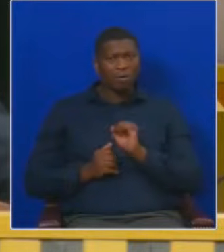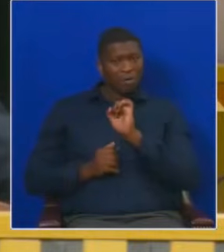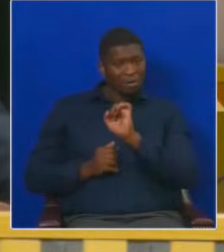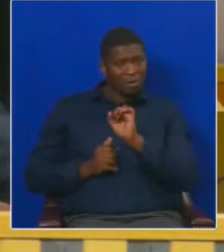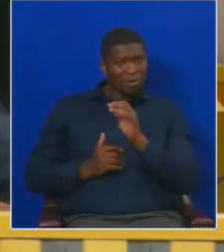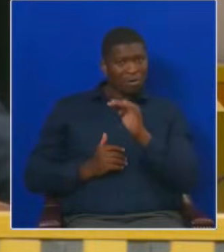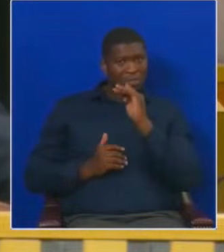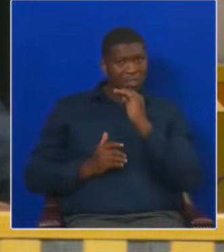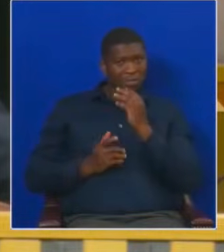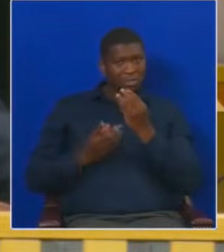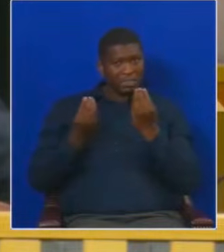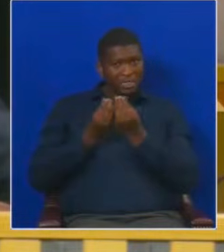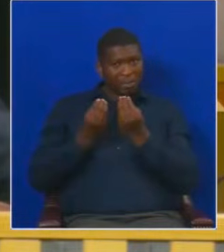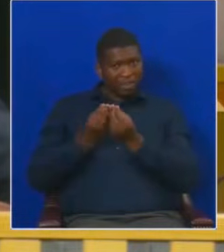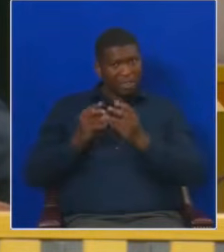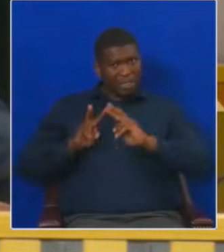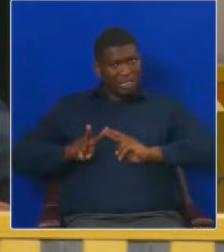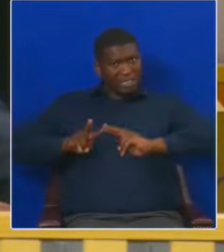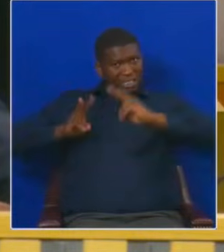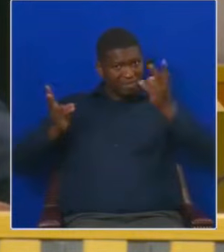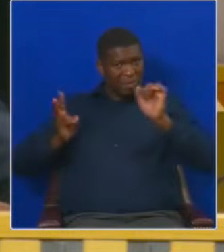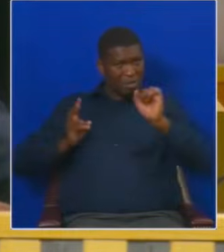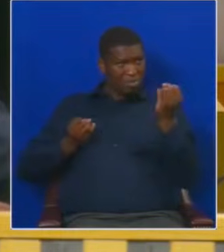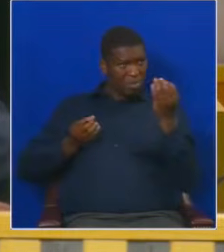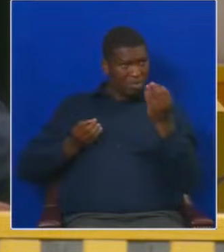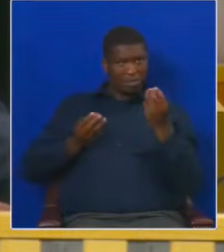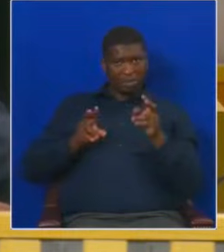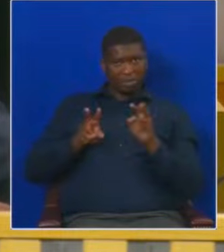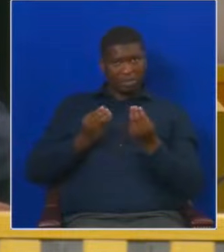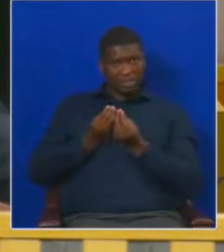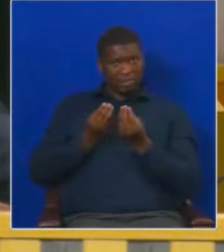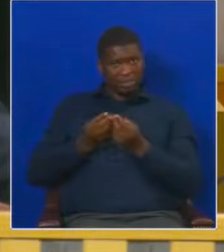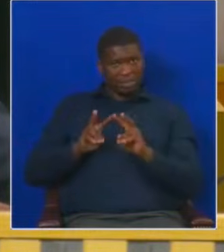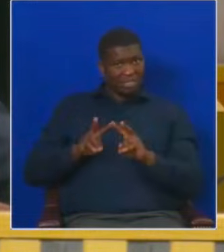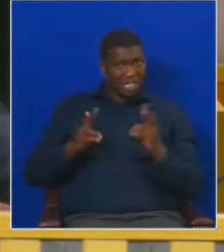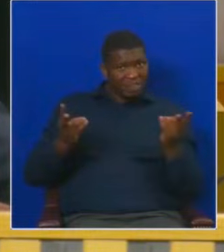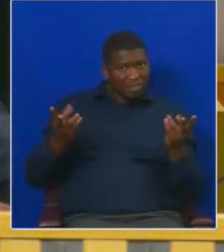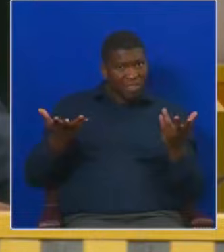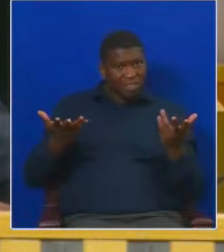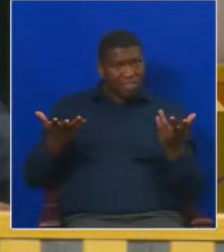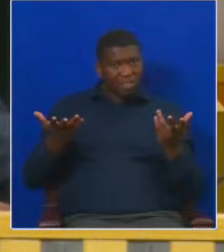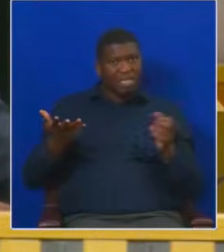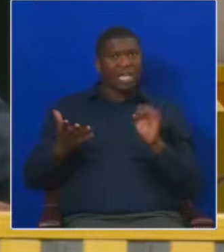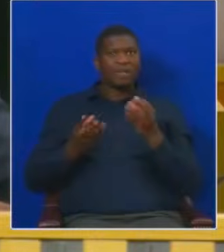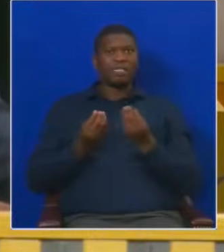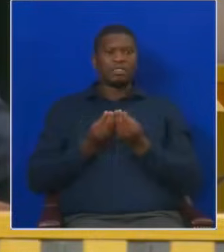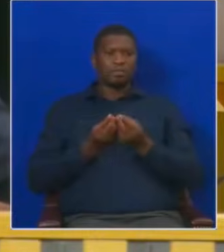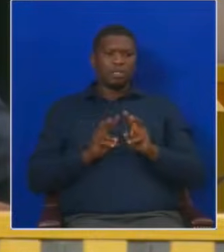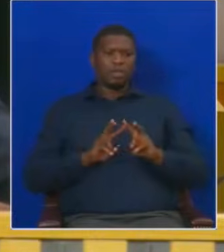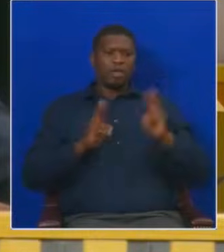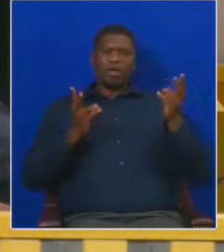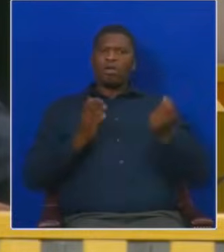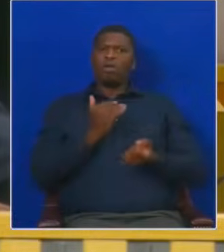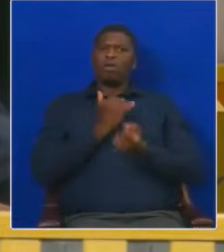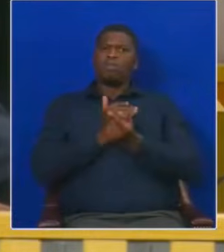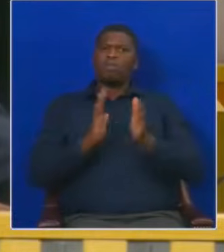to download? And if it was something else, how was that obtained?